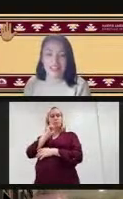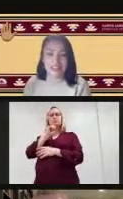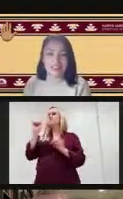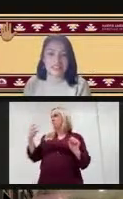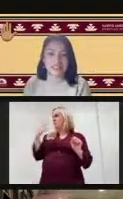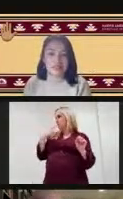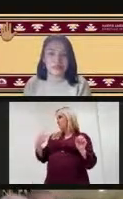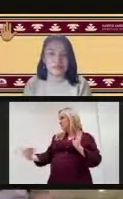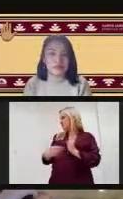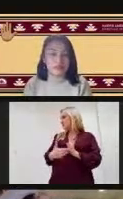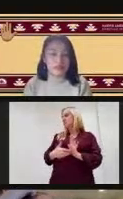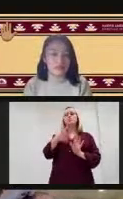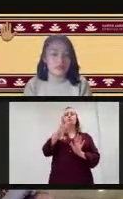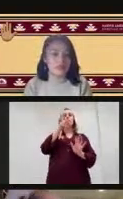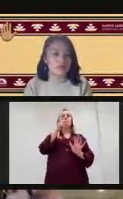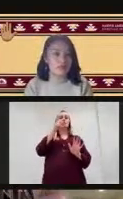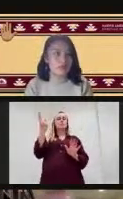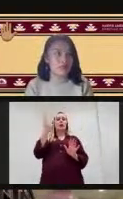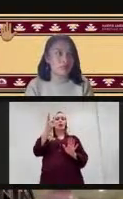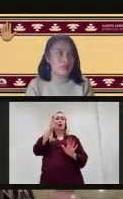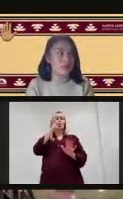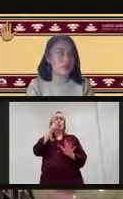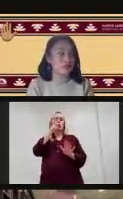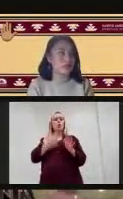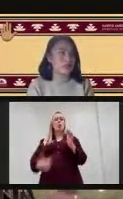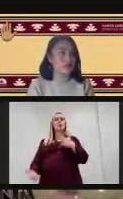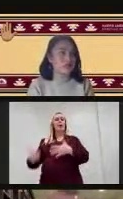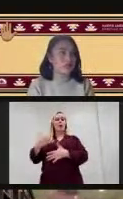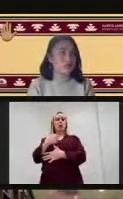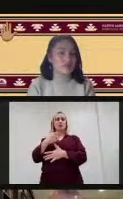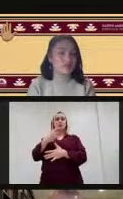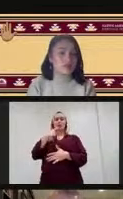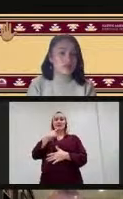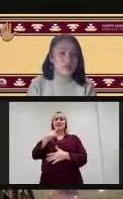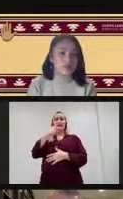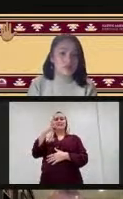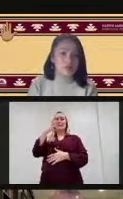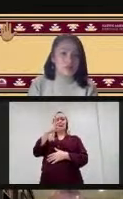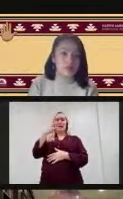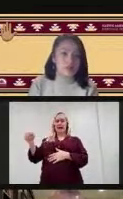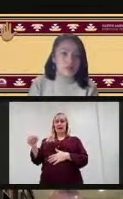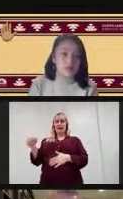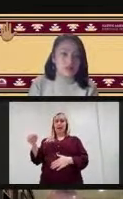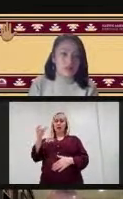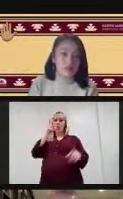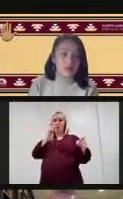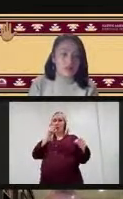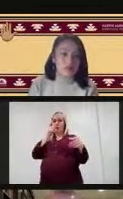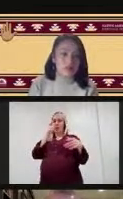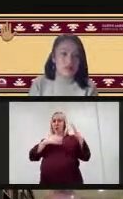again. Who prioritizes and so it would say, and who, you know, up above,